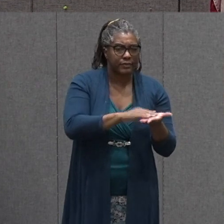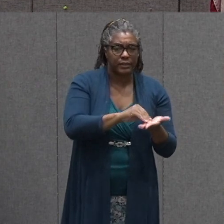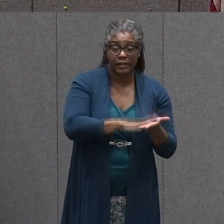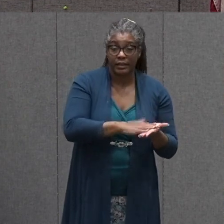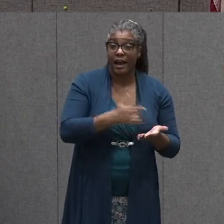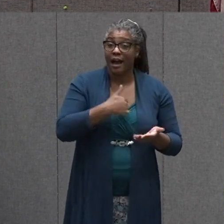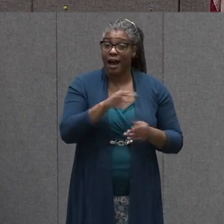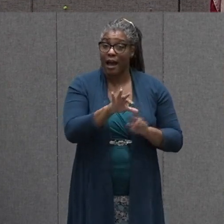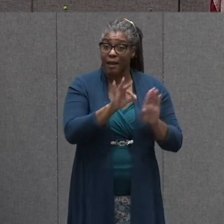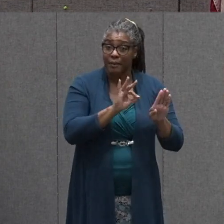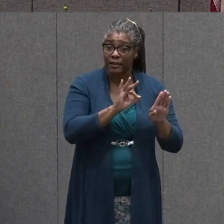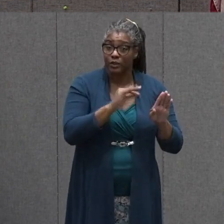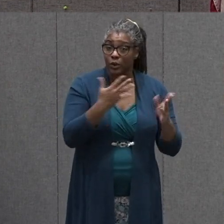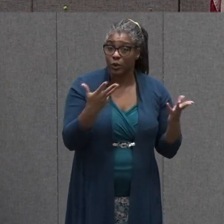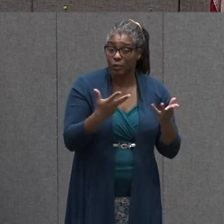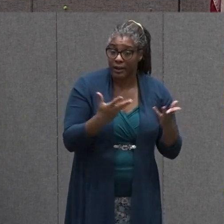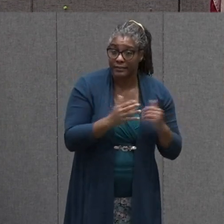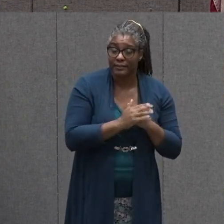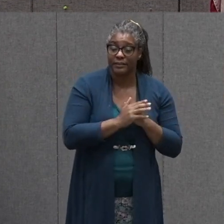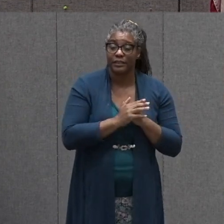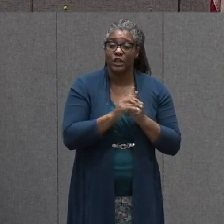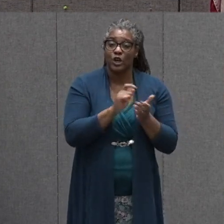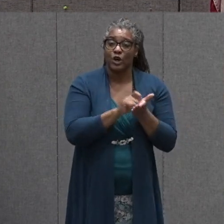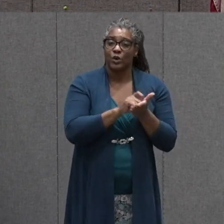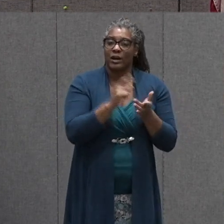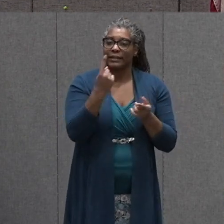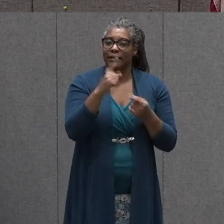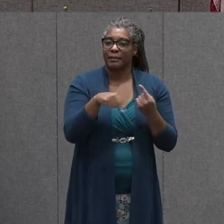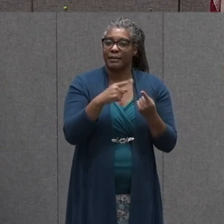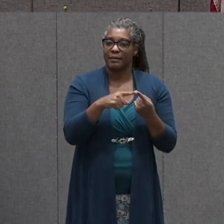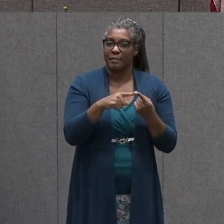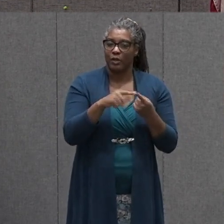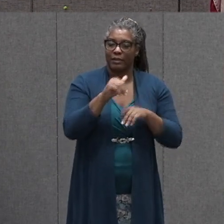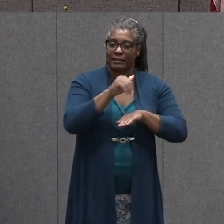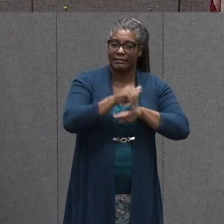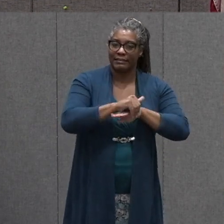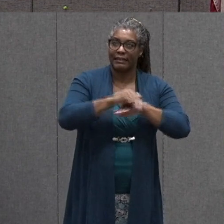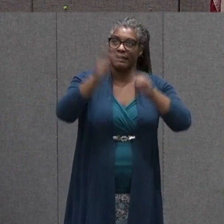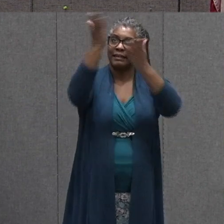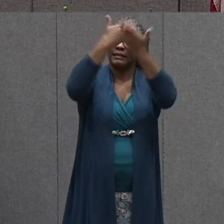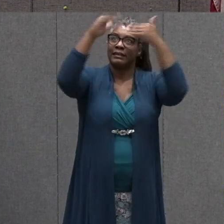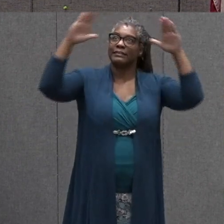Go ahead and jot a few words down that remind you of that winter season.